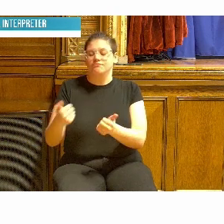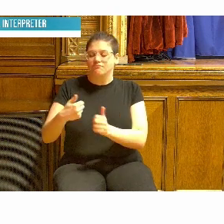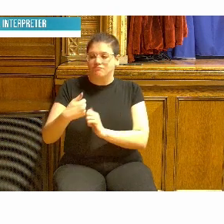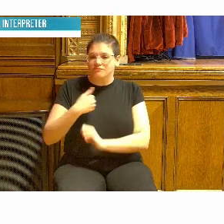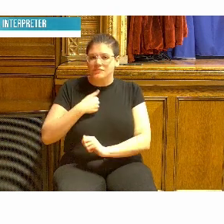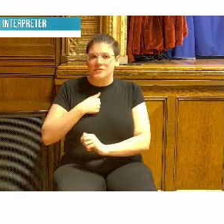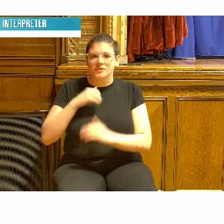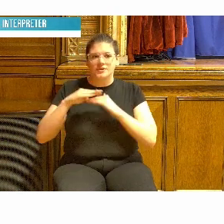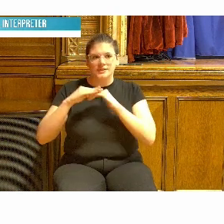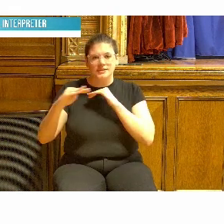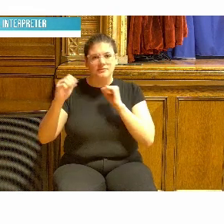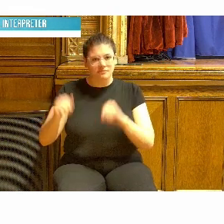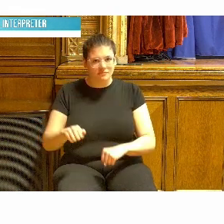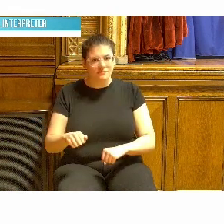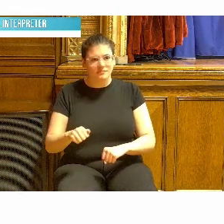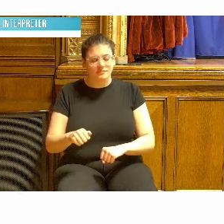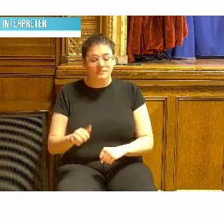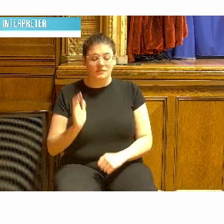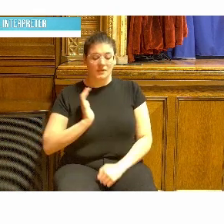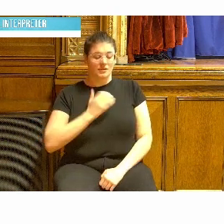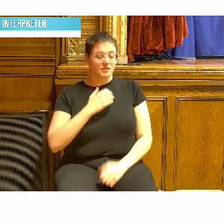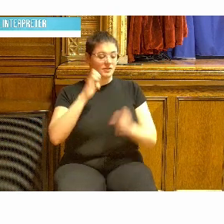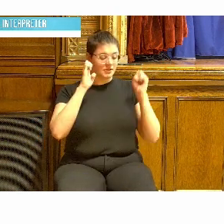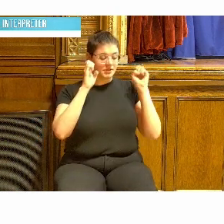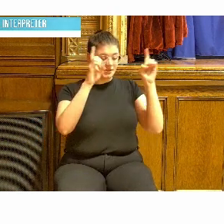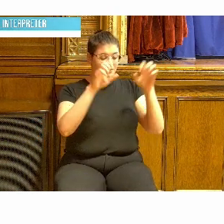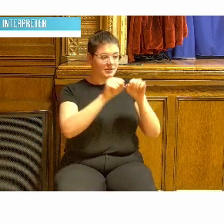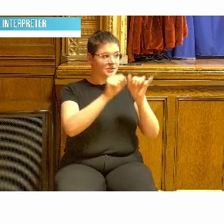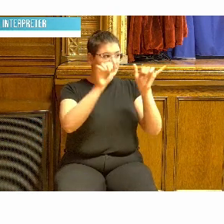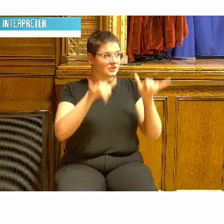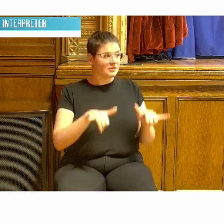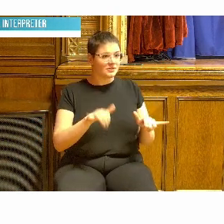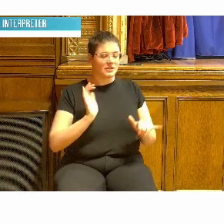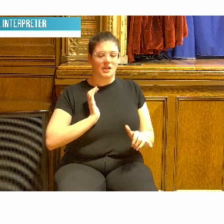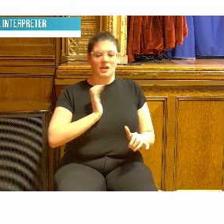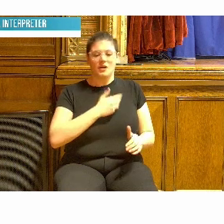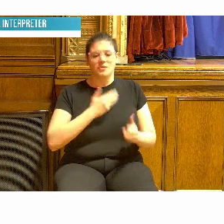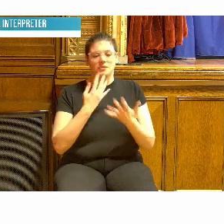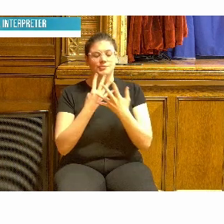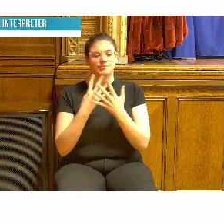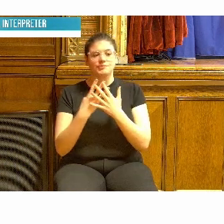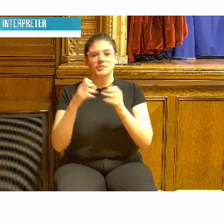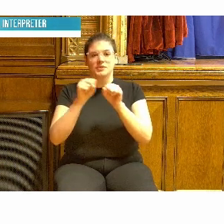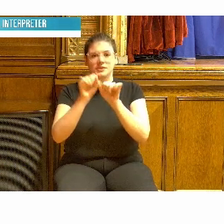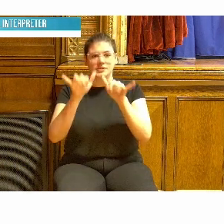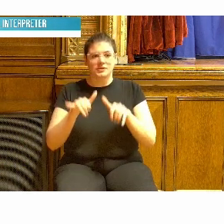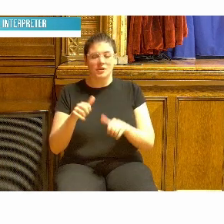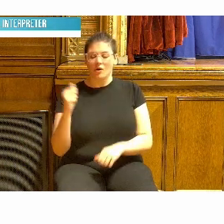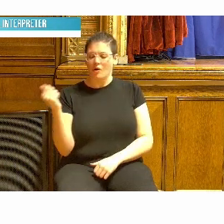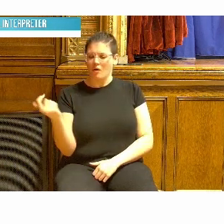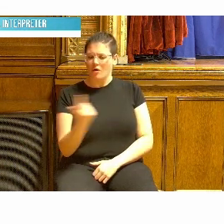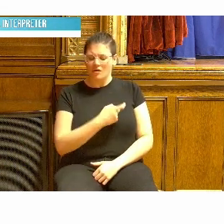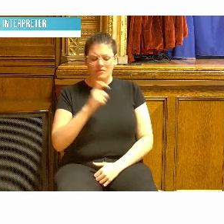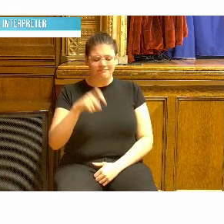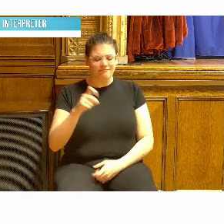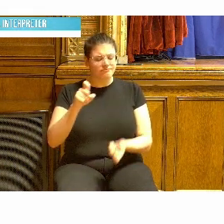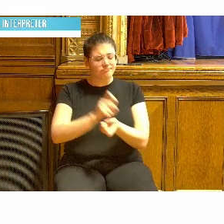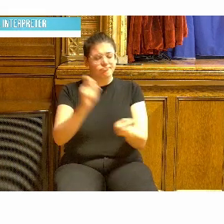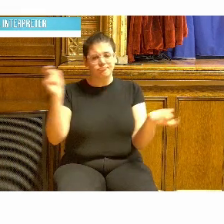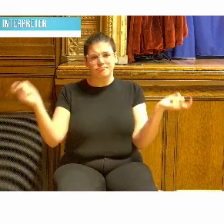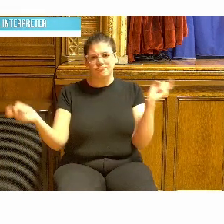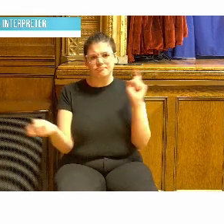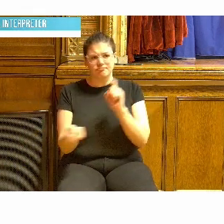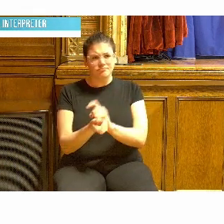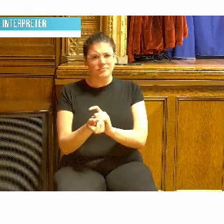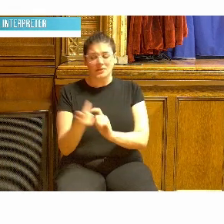Our education systems, our correctional systems, all of those need to be revamped. We have money,